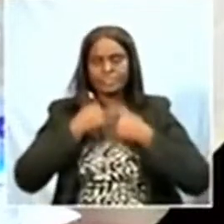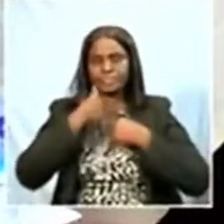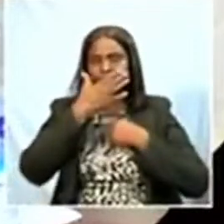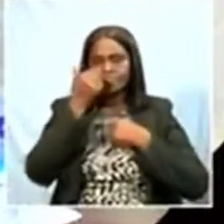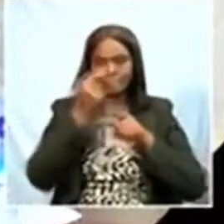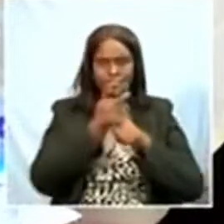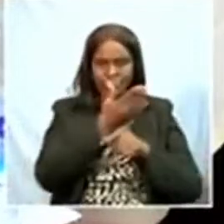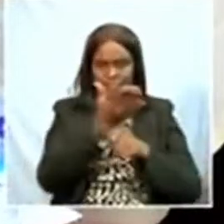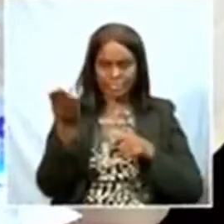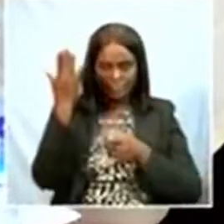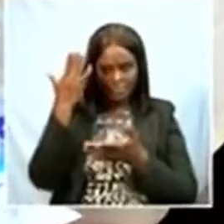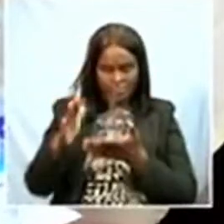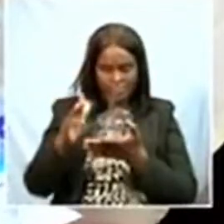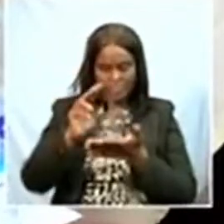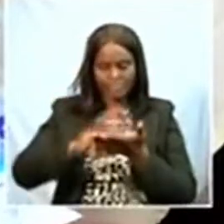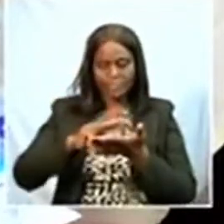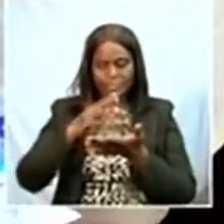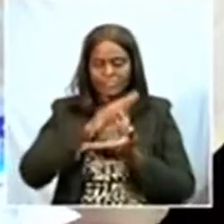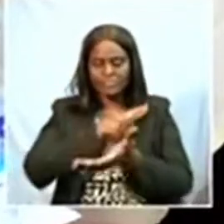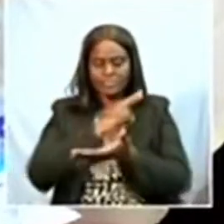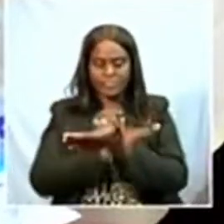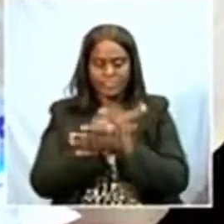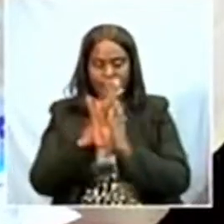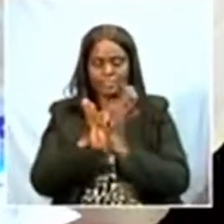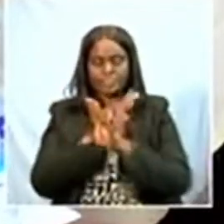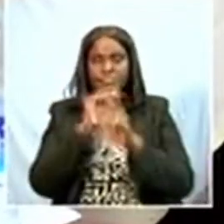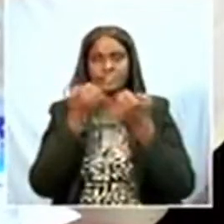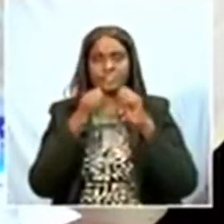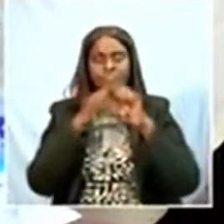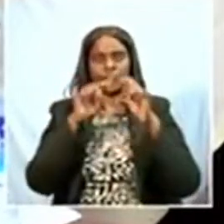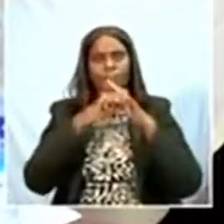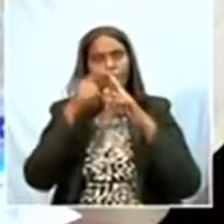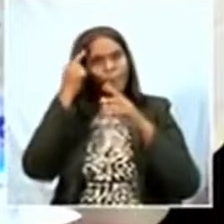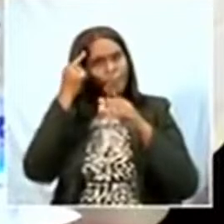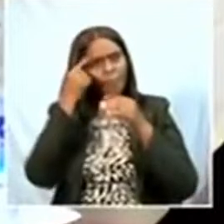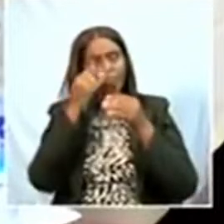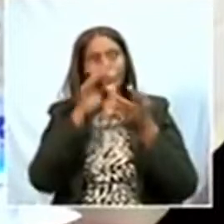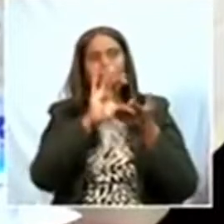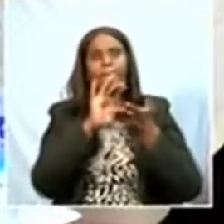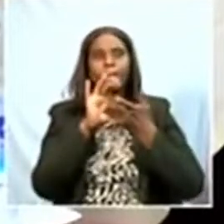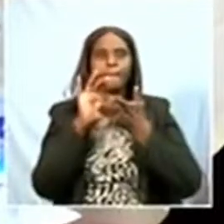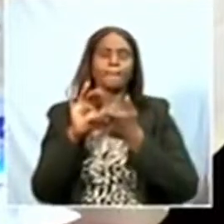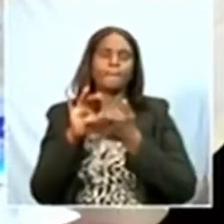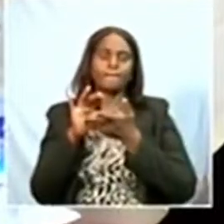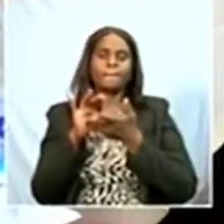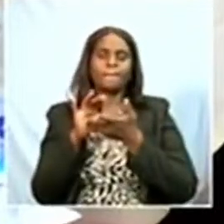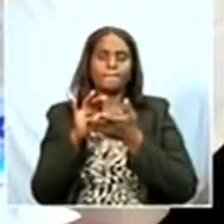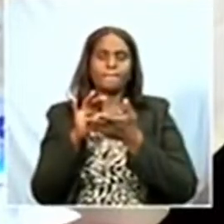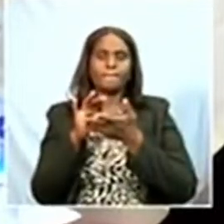these natural resources before we even start thinking of borrowing?